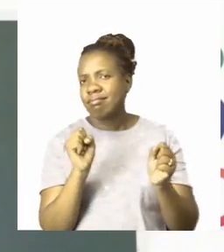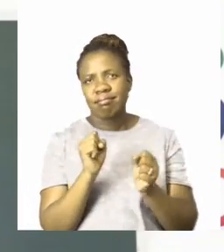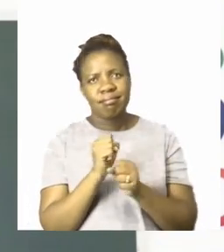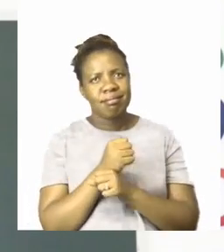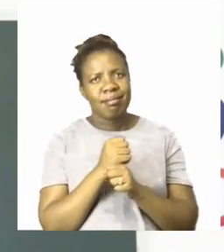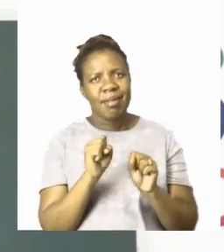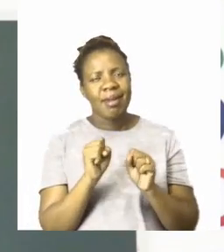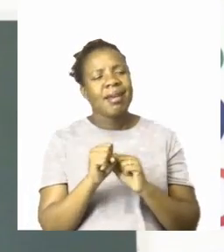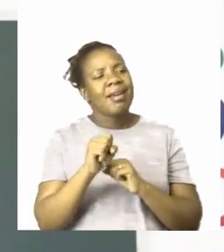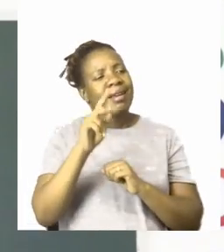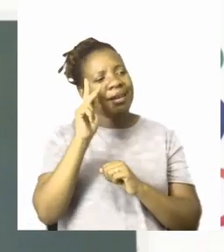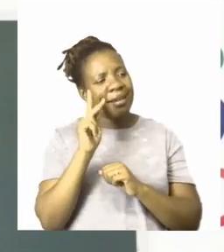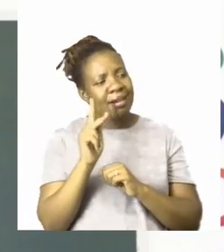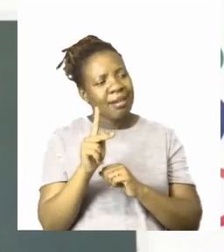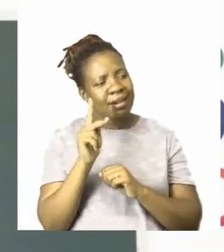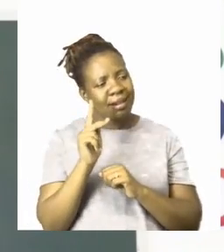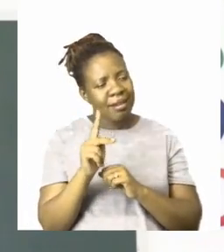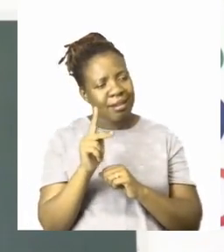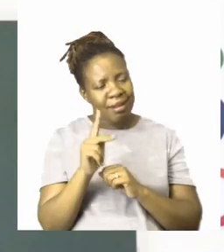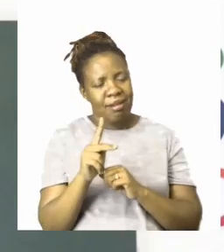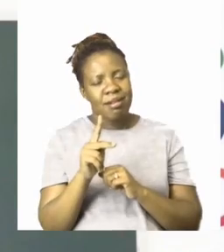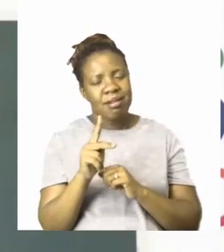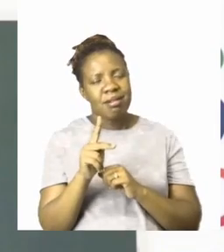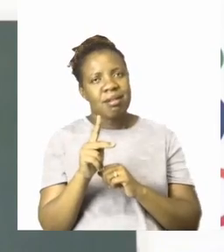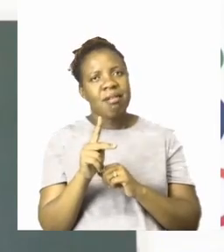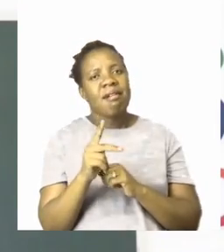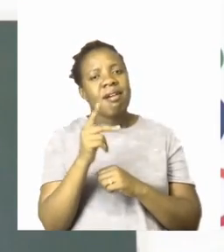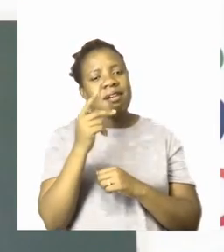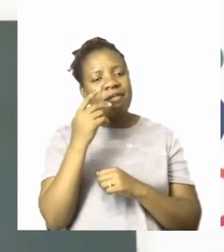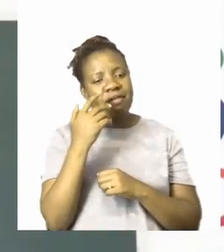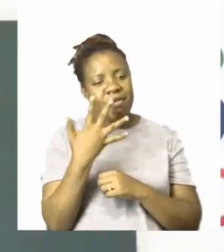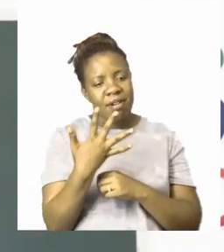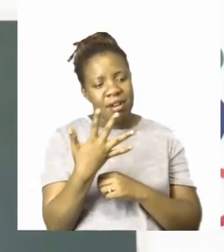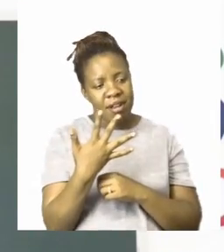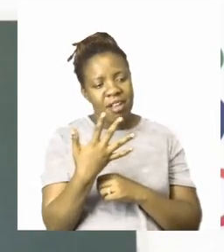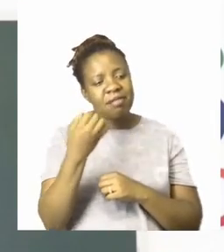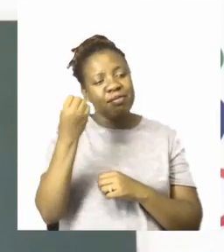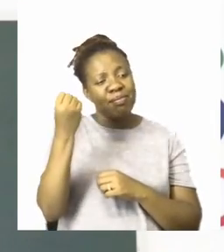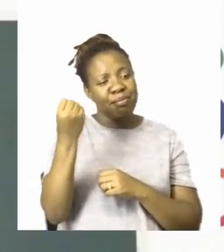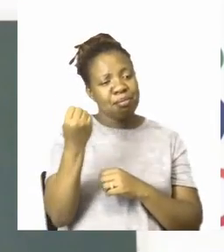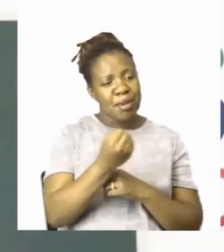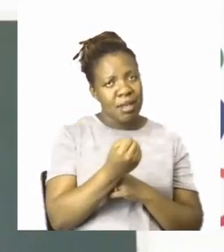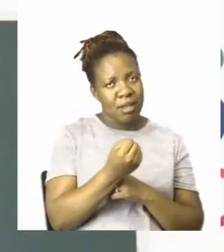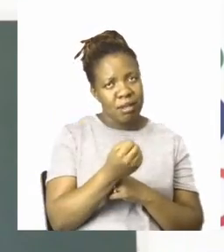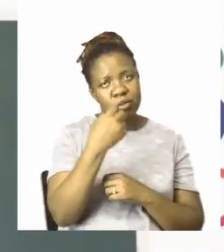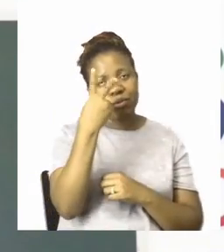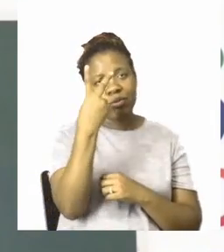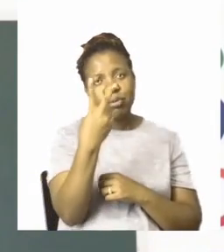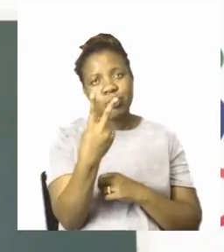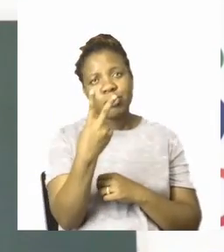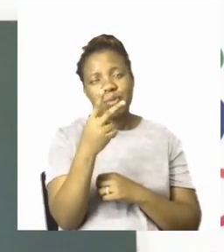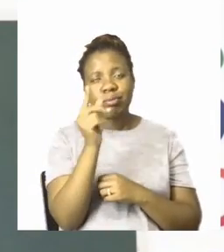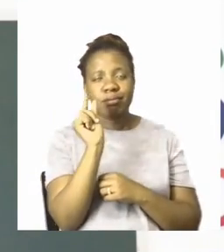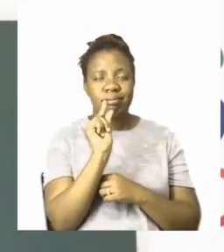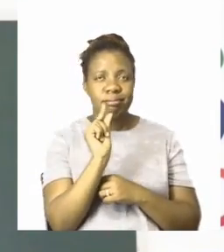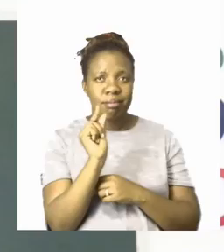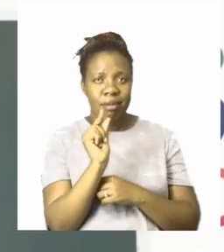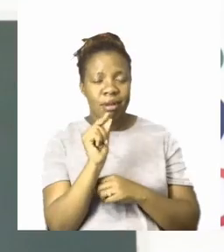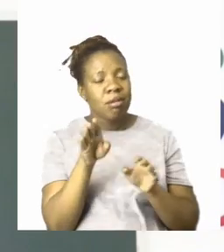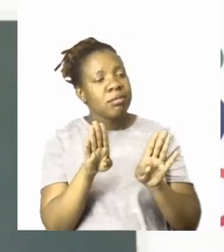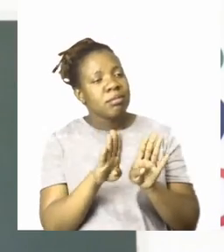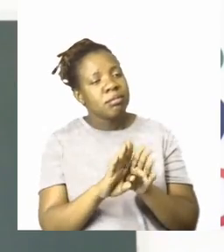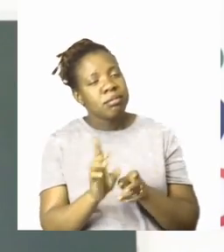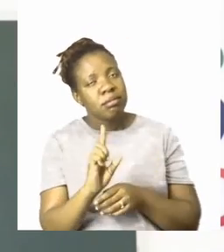again, we can't subtract 5 from 2 because 5 is again bigger than 2. So we have